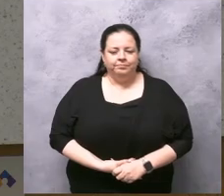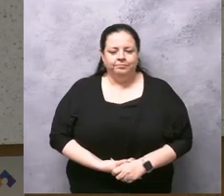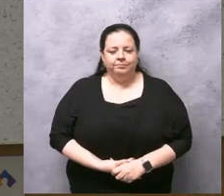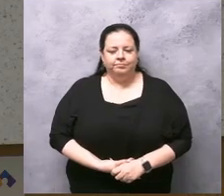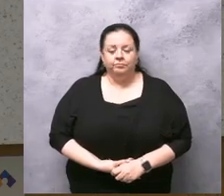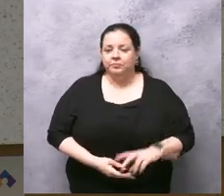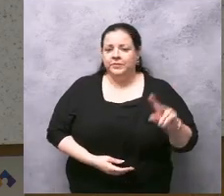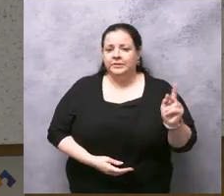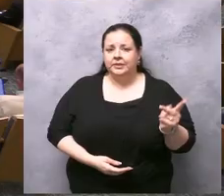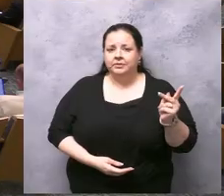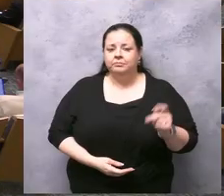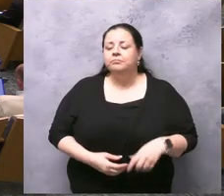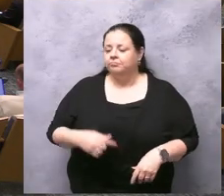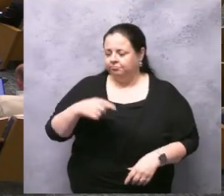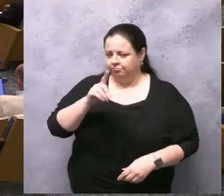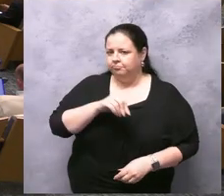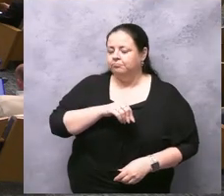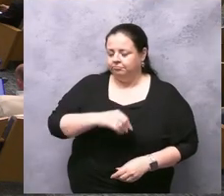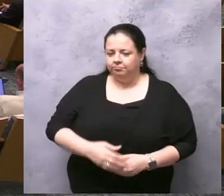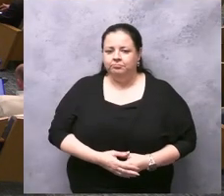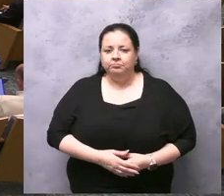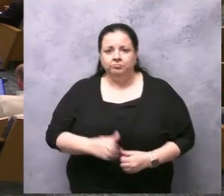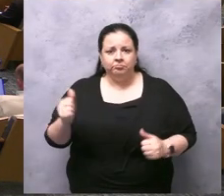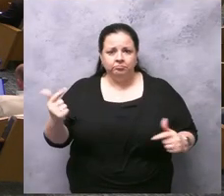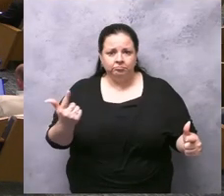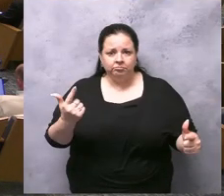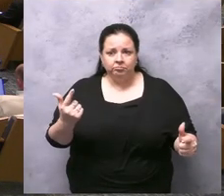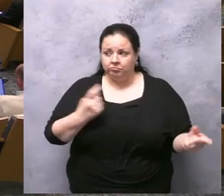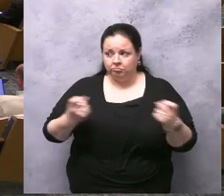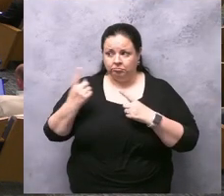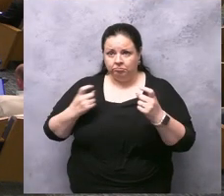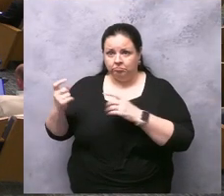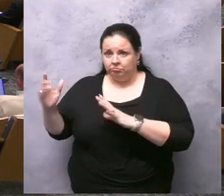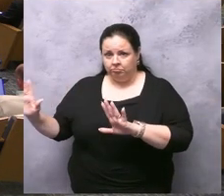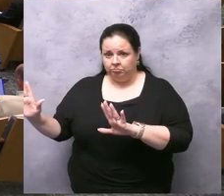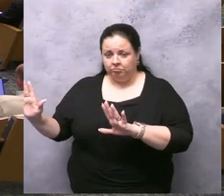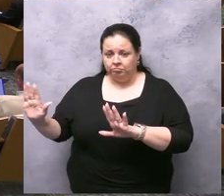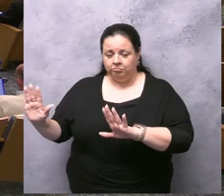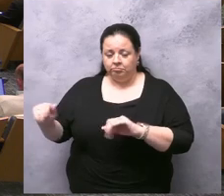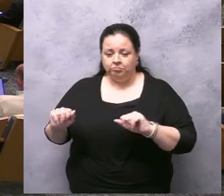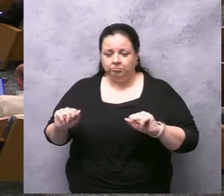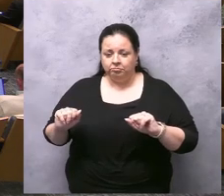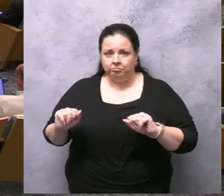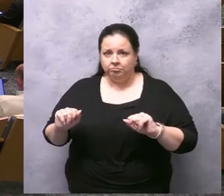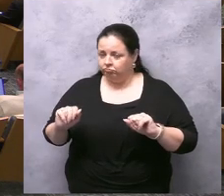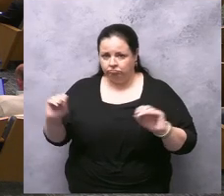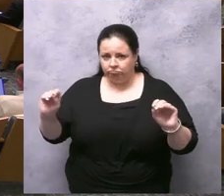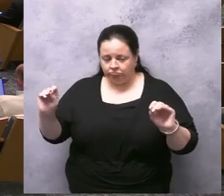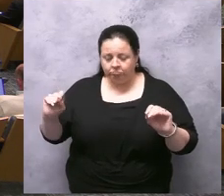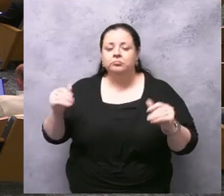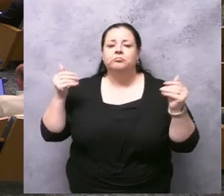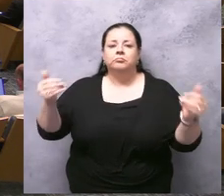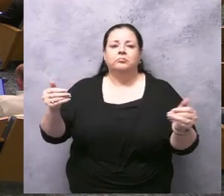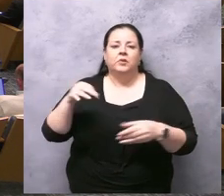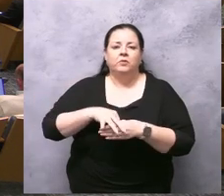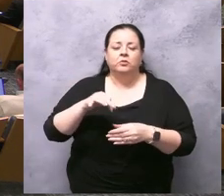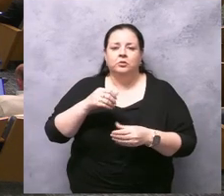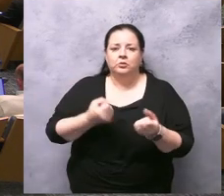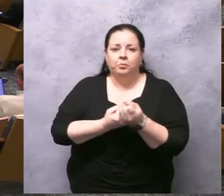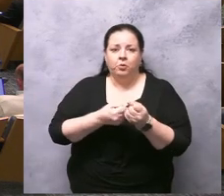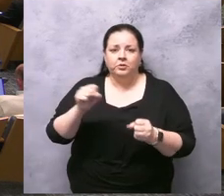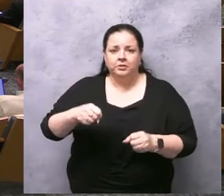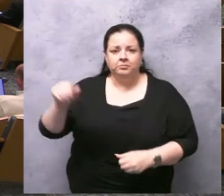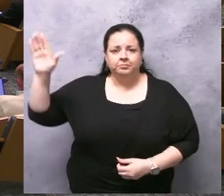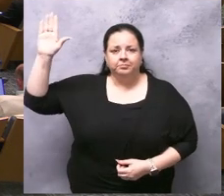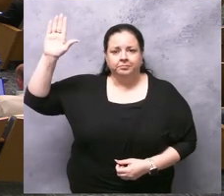I may have a second. I second. All those in any questions? Excuse me. Seeing none, we'll now take a vote. All those in favor, please begin by